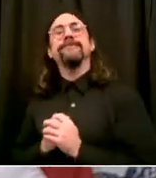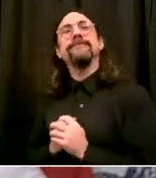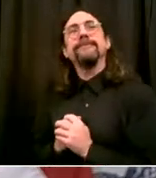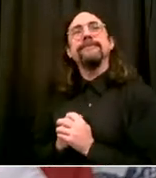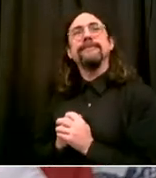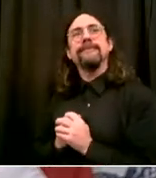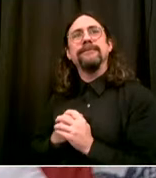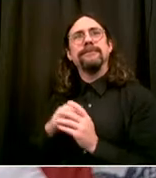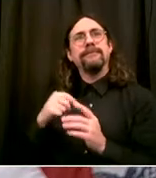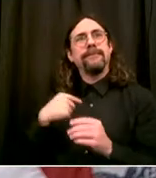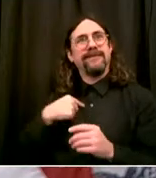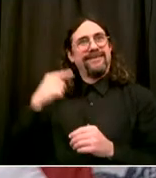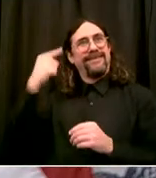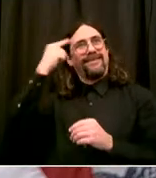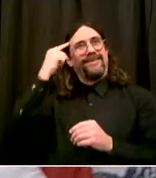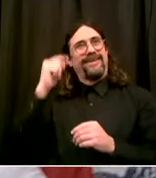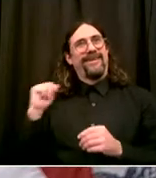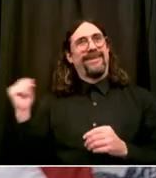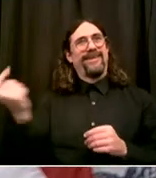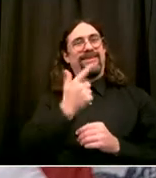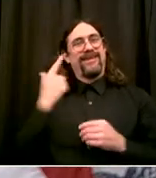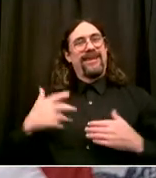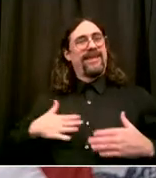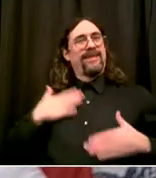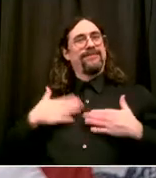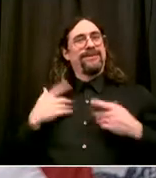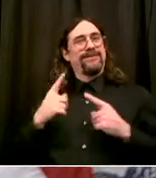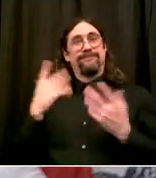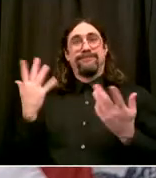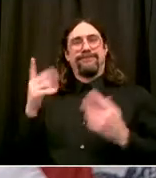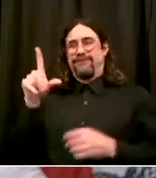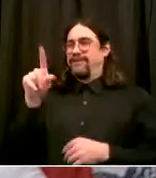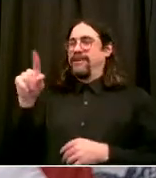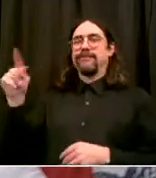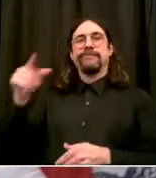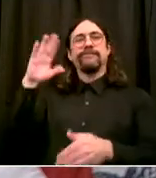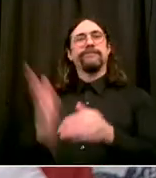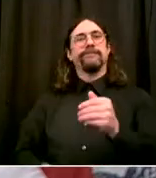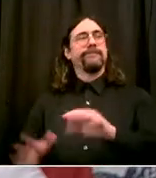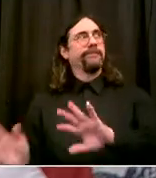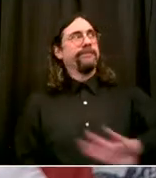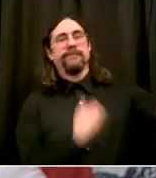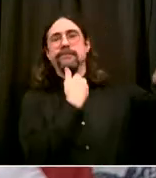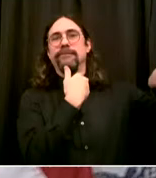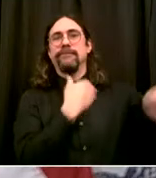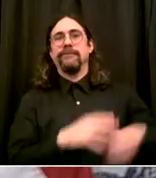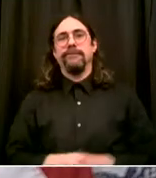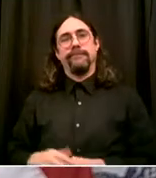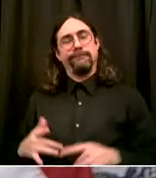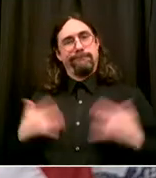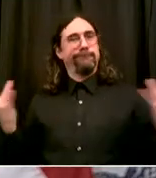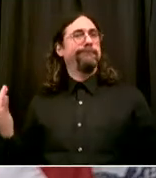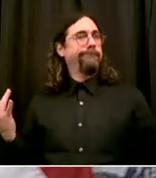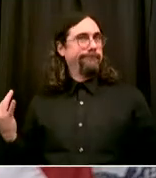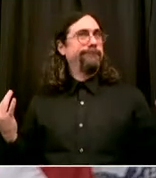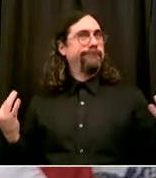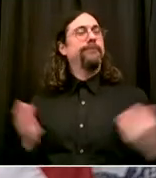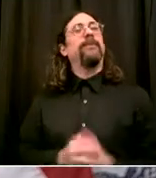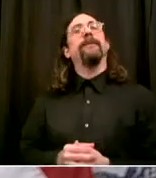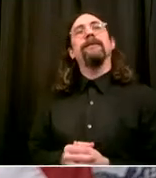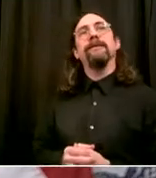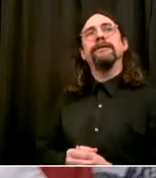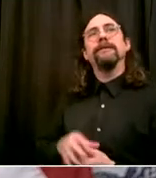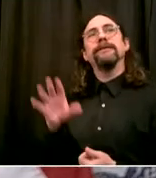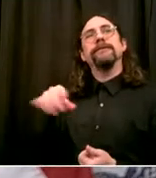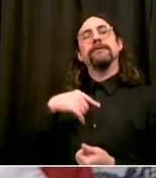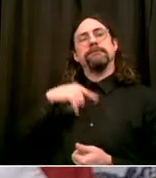in terms of this vaccination campaign. For instance, if we're doing 1 million shots, what segment of the population do you